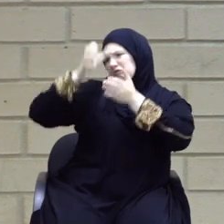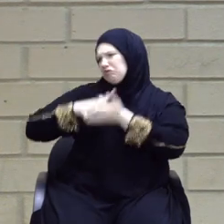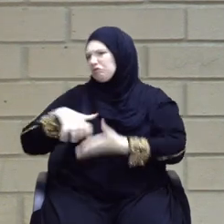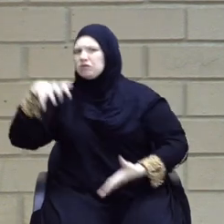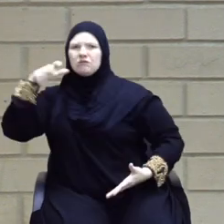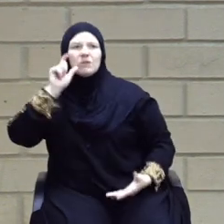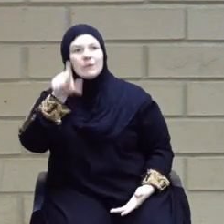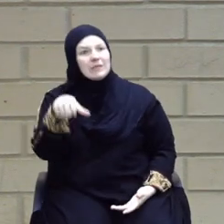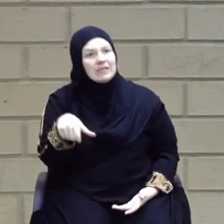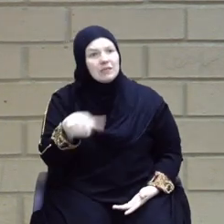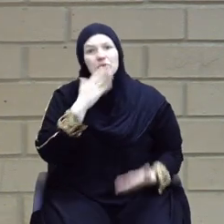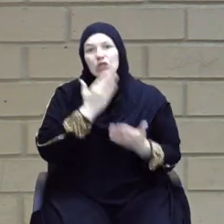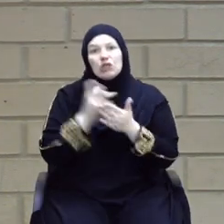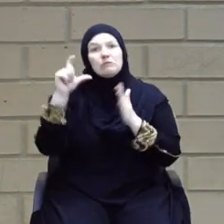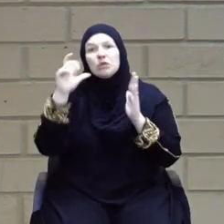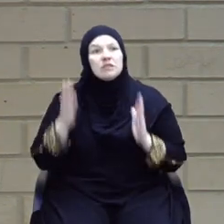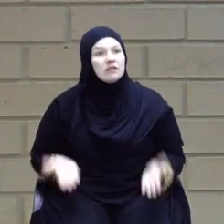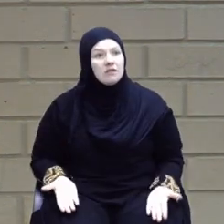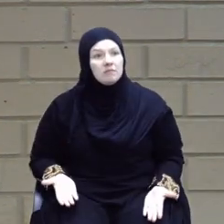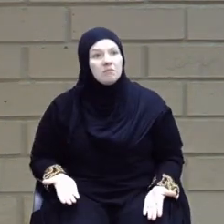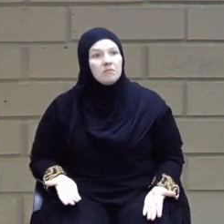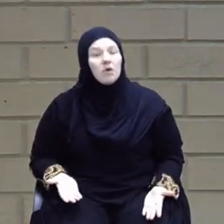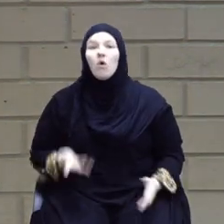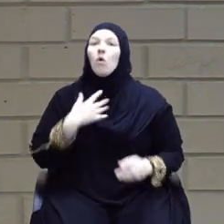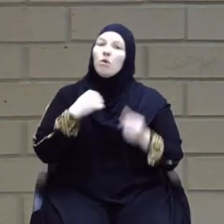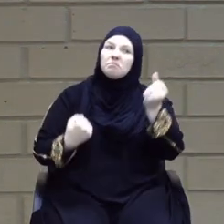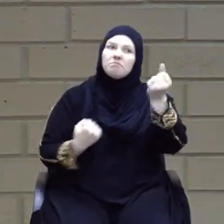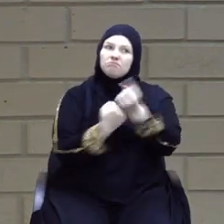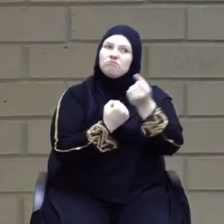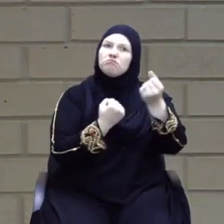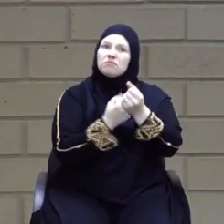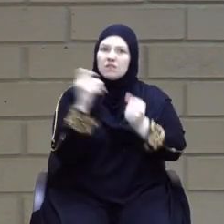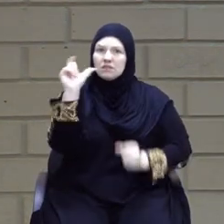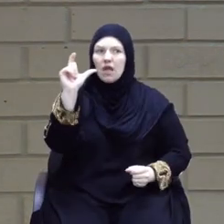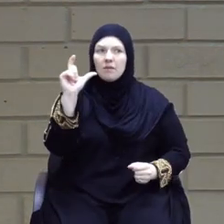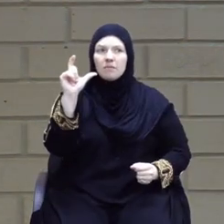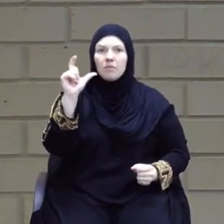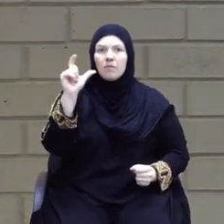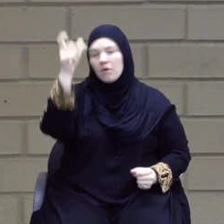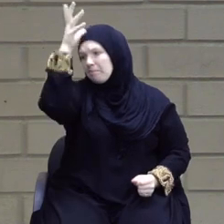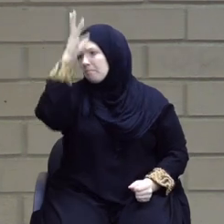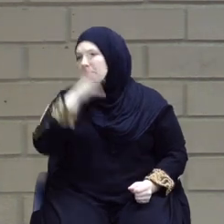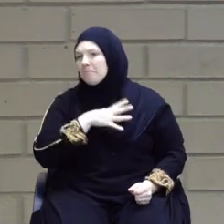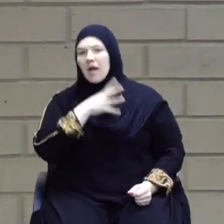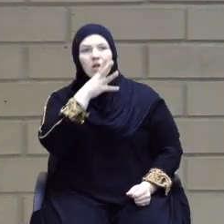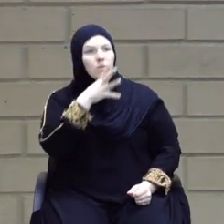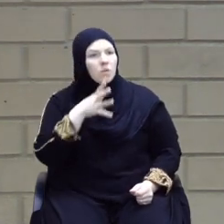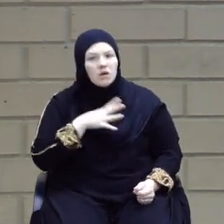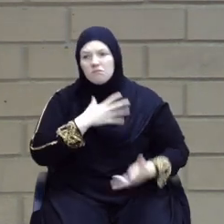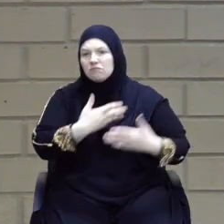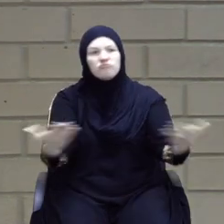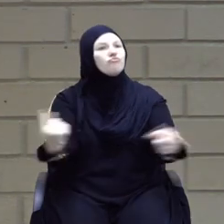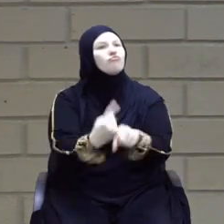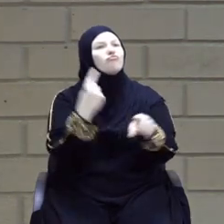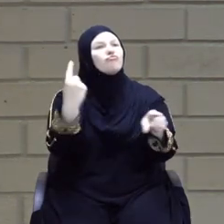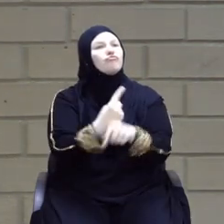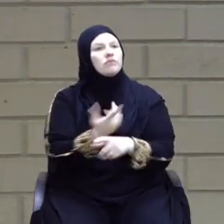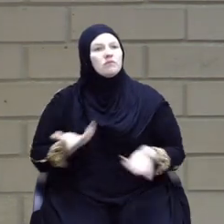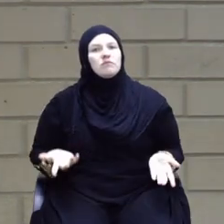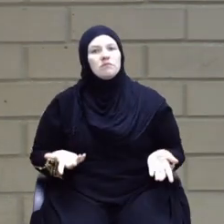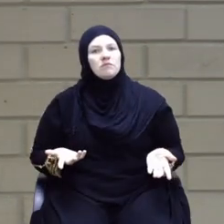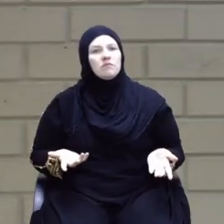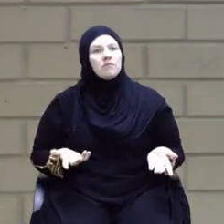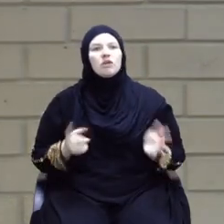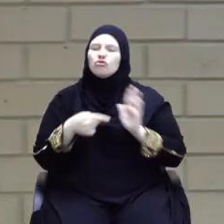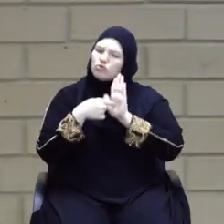a good Muslim and to be an advocate of Islam and to be a man or a woman of a mission. Just by projecting, just by